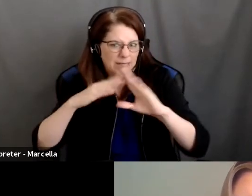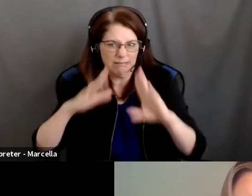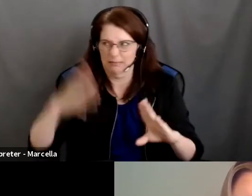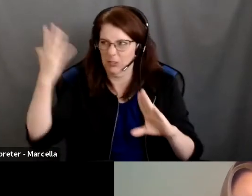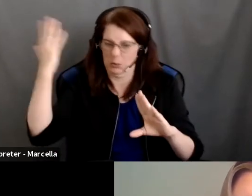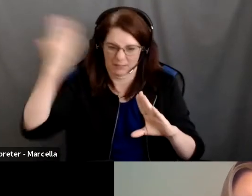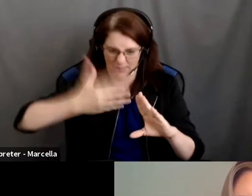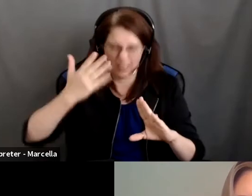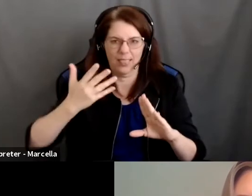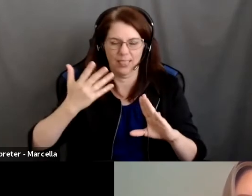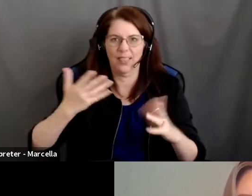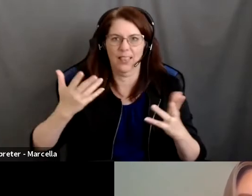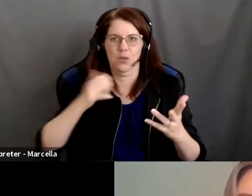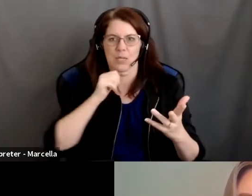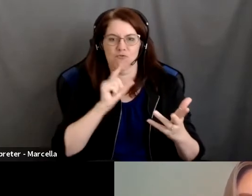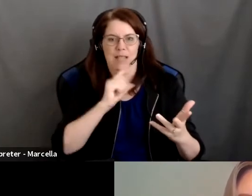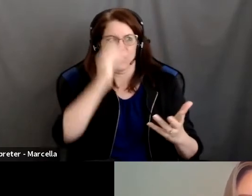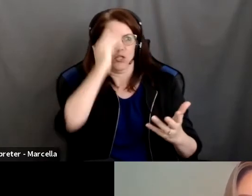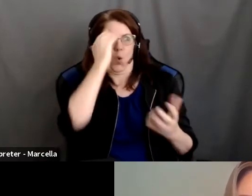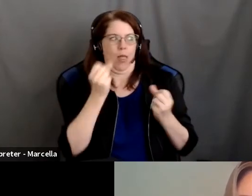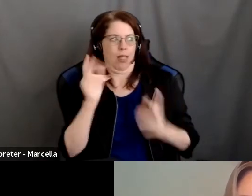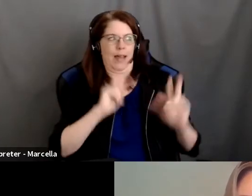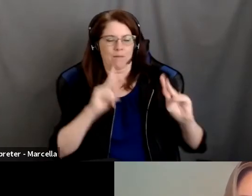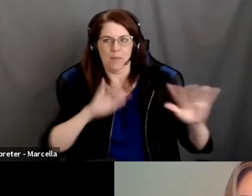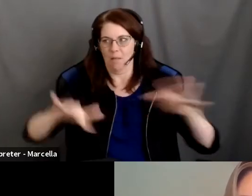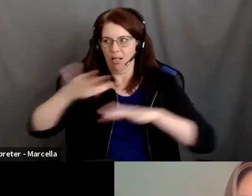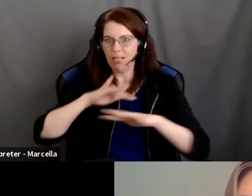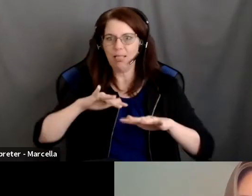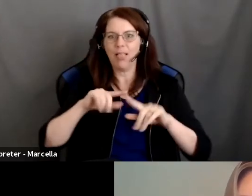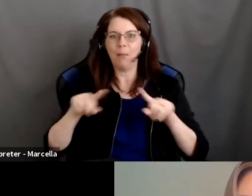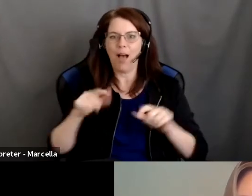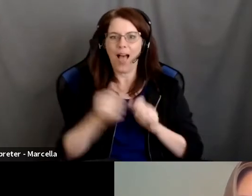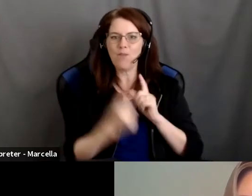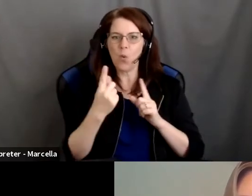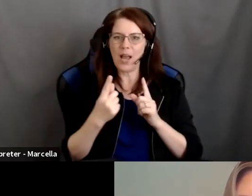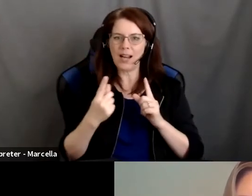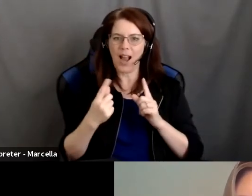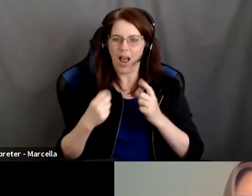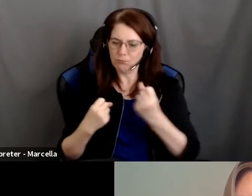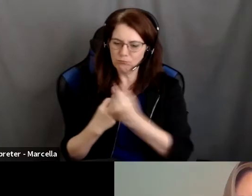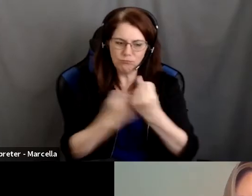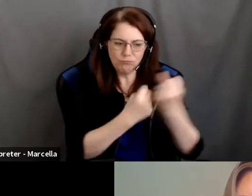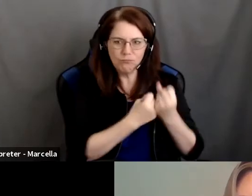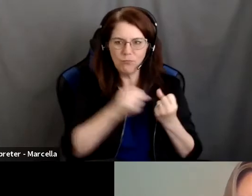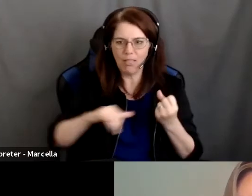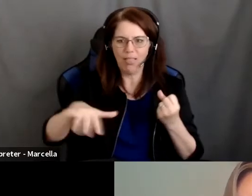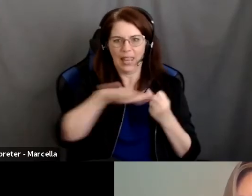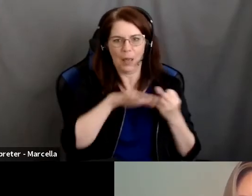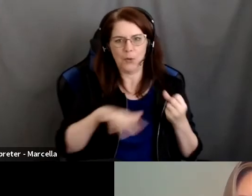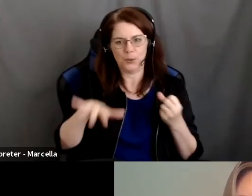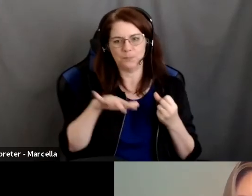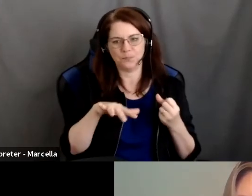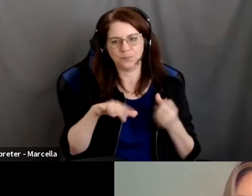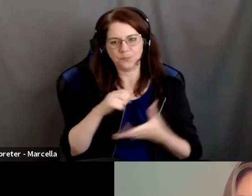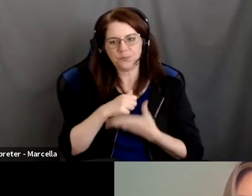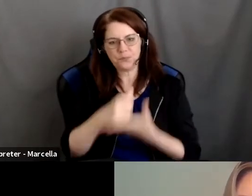So we didn't really know a lot of people around, but everybody kind of pulled together in this neighborhood and